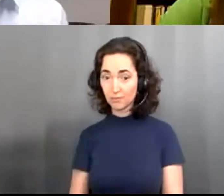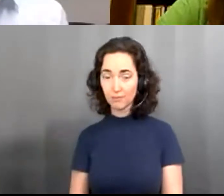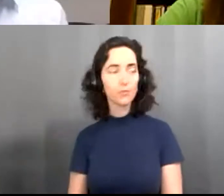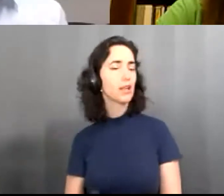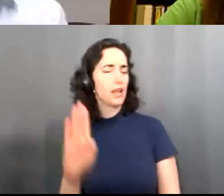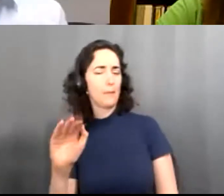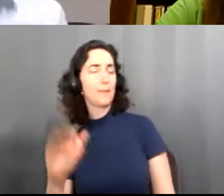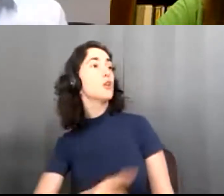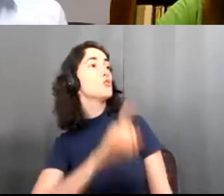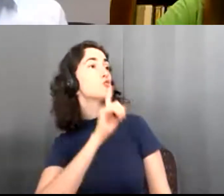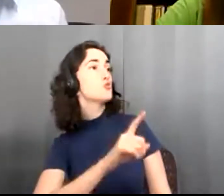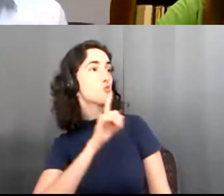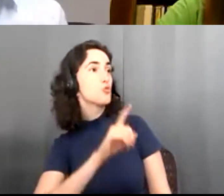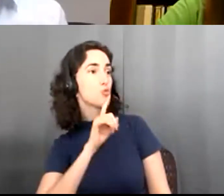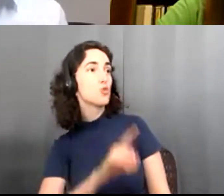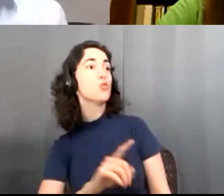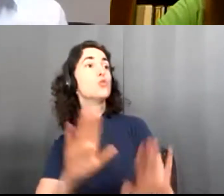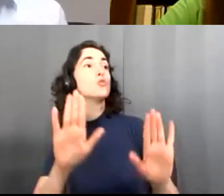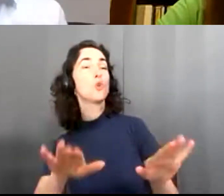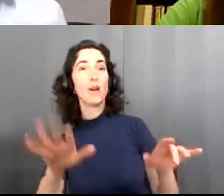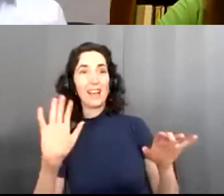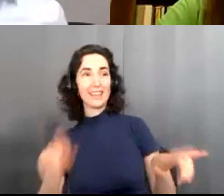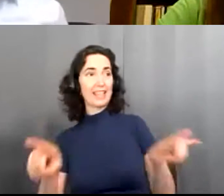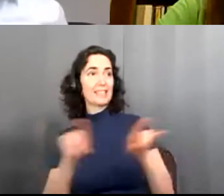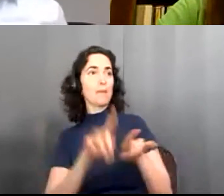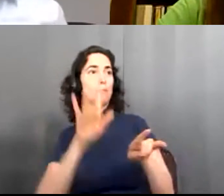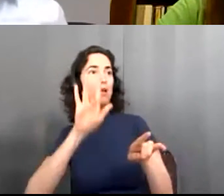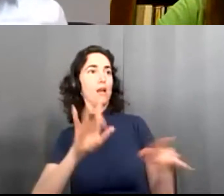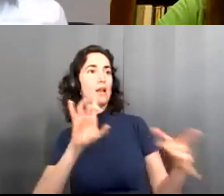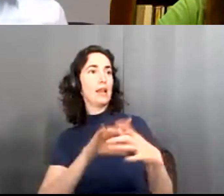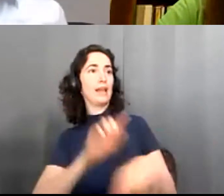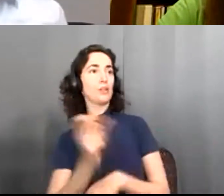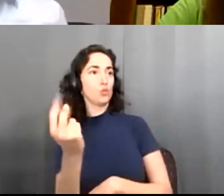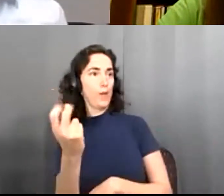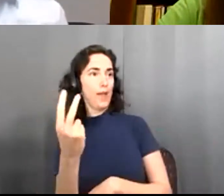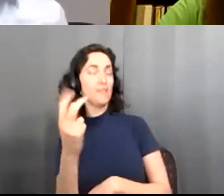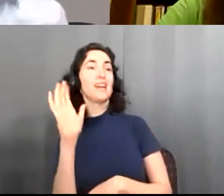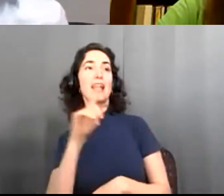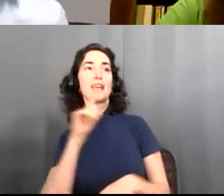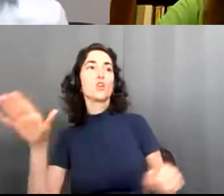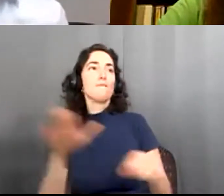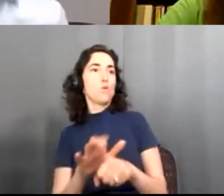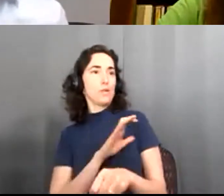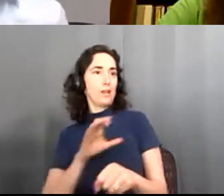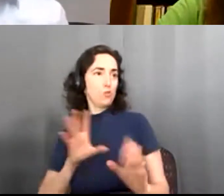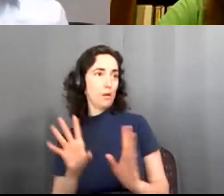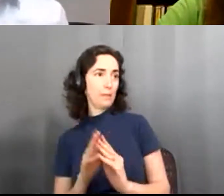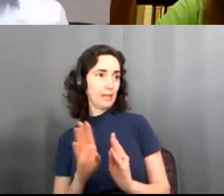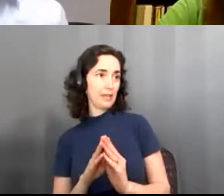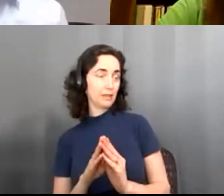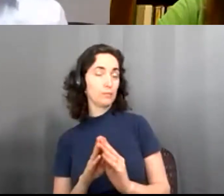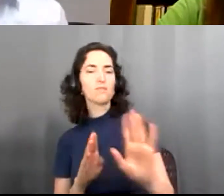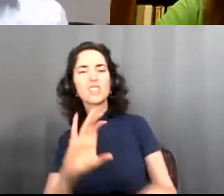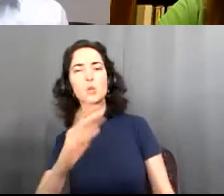Sure. Everyone will be on this link at 12 o'clock, which is the full council meeting. I don't know, Chris, we